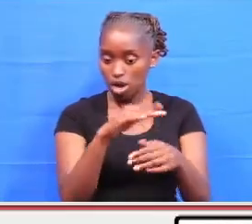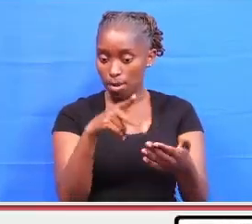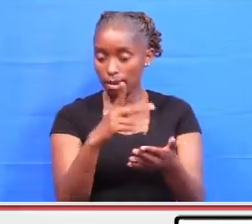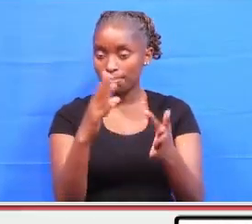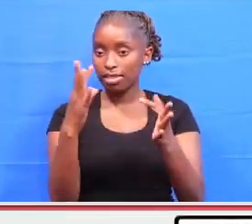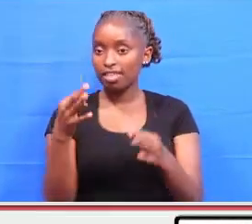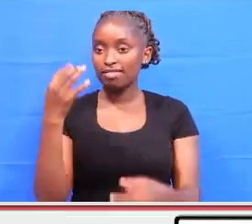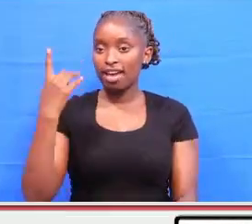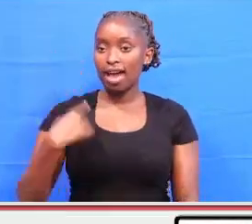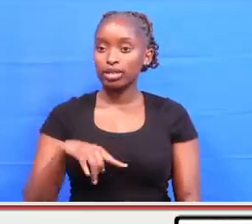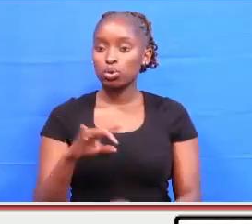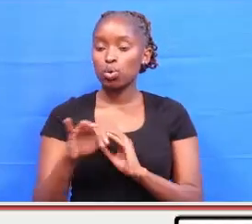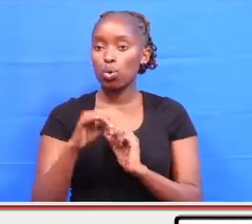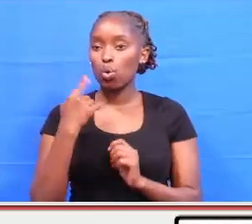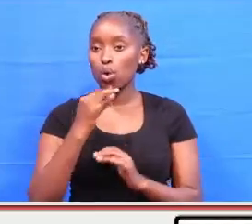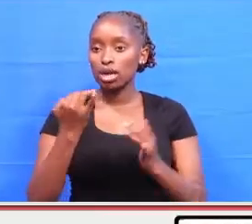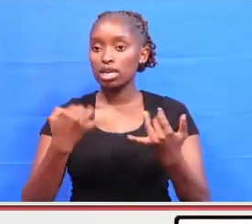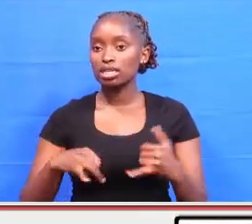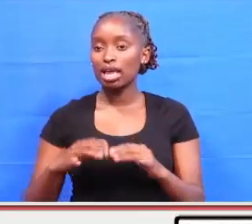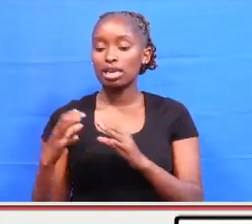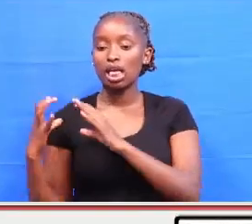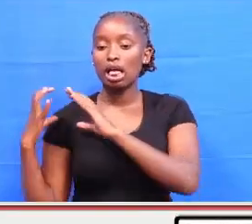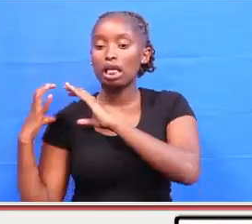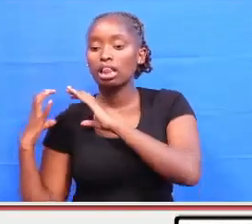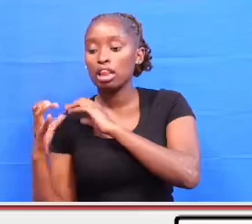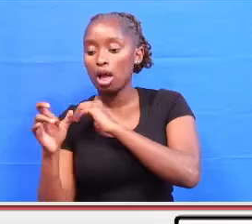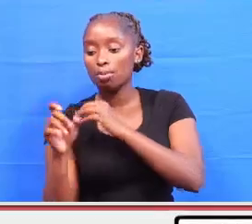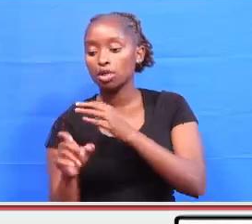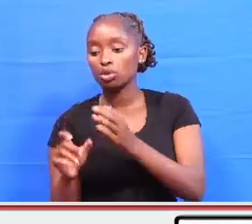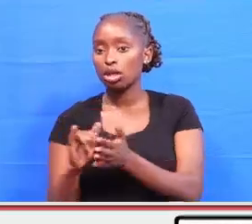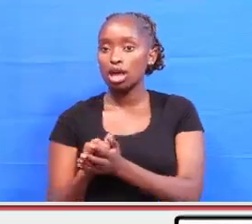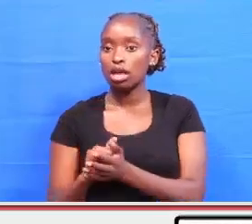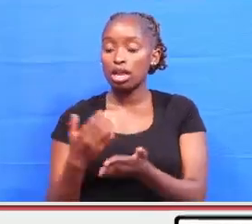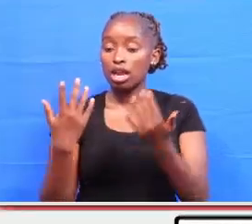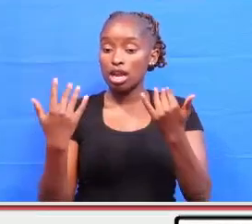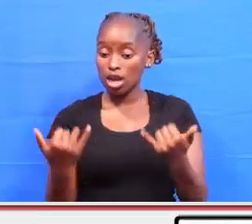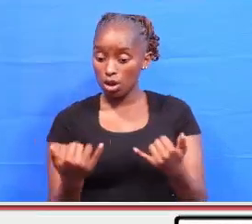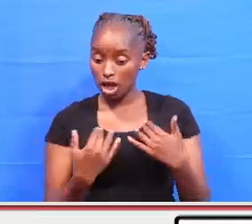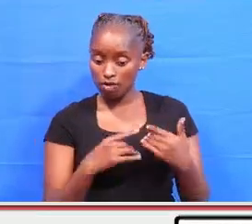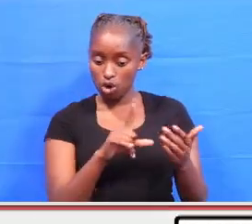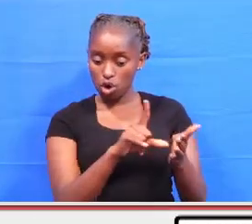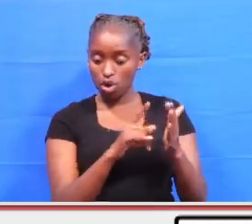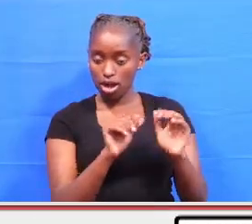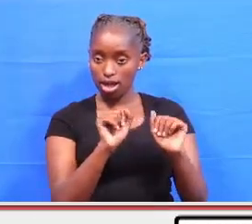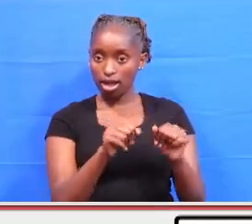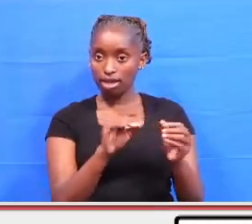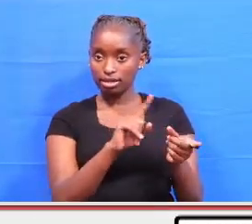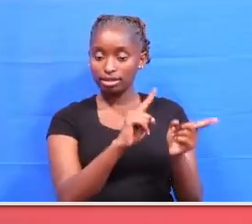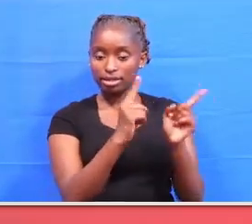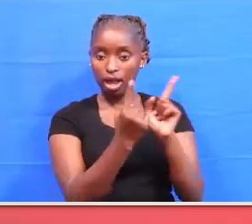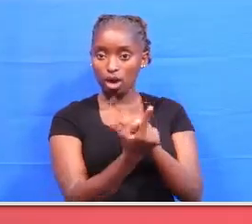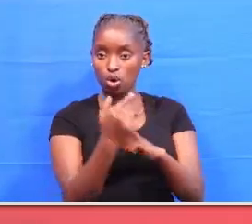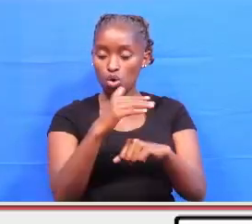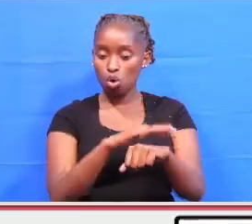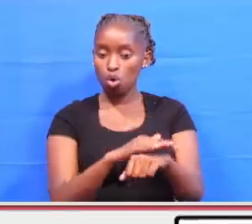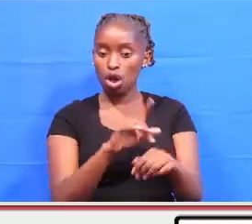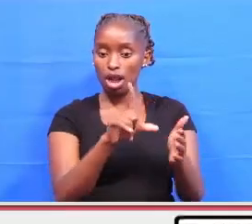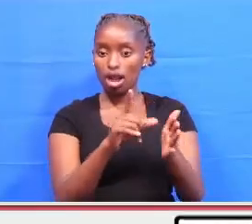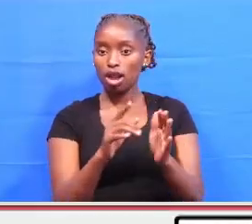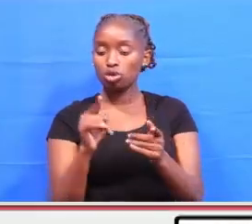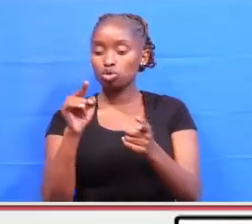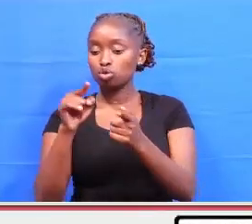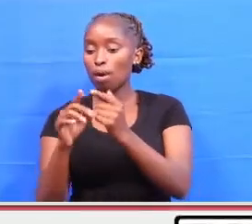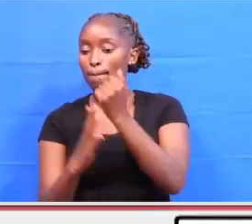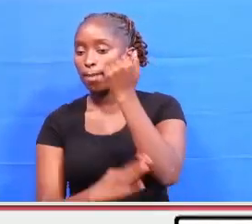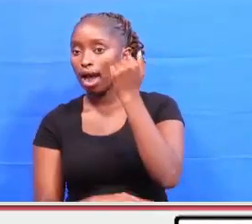for us who are overloading that person. So a lender can turn a good borrower into a bad borrower because of not